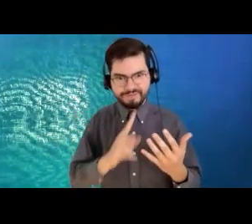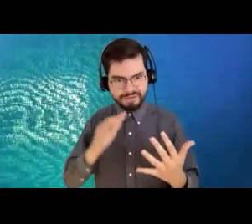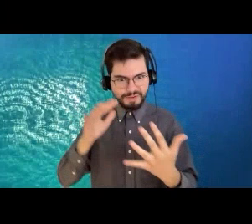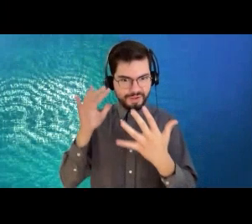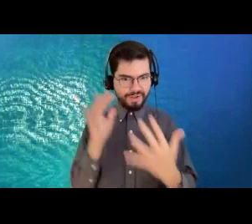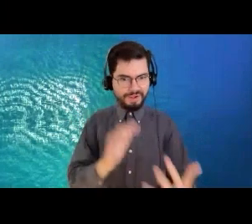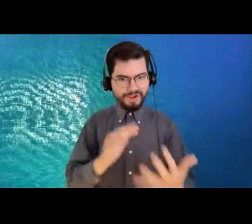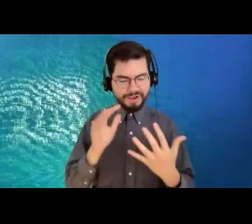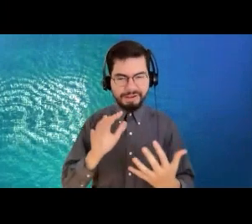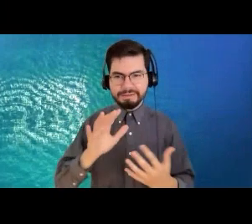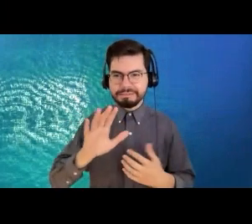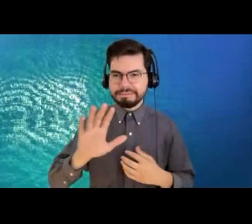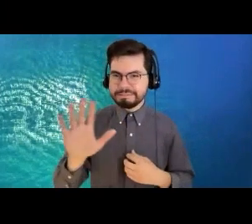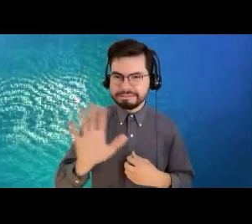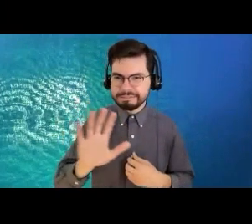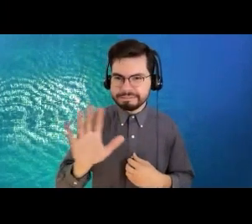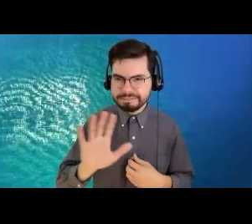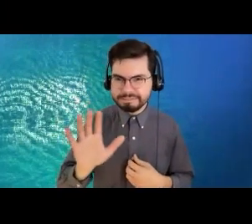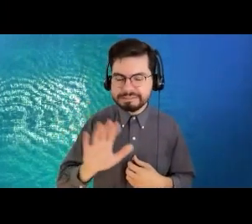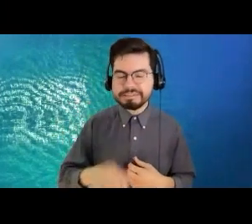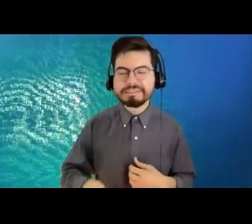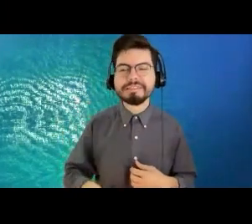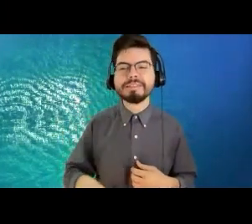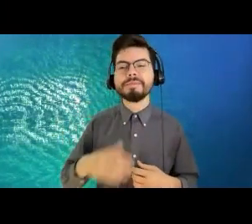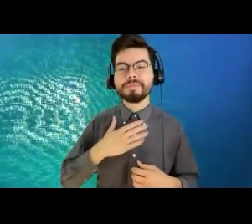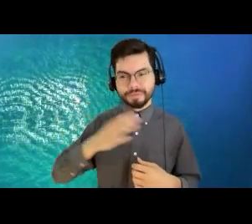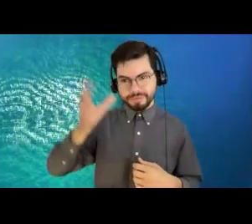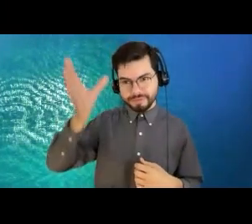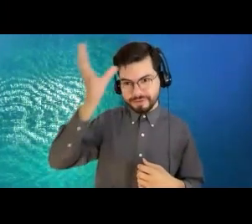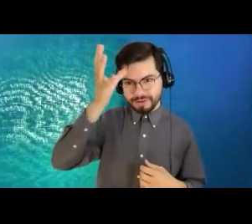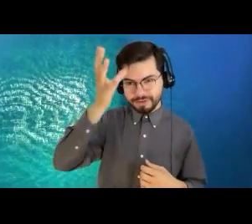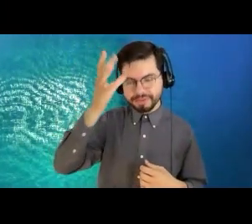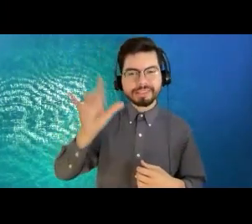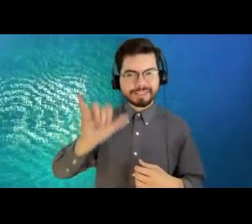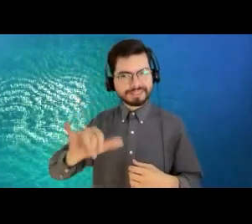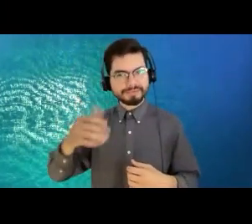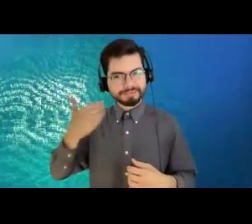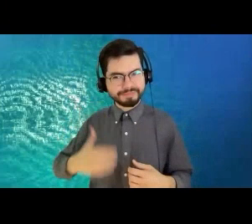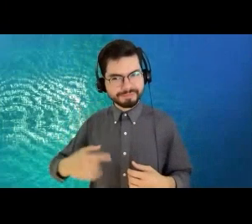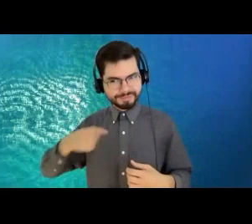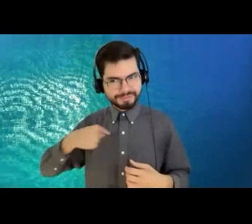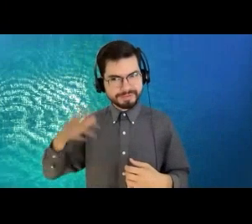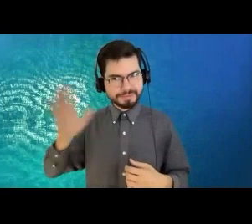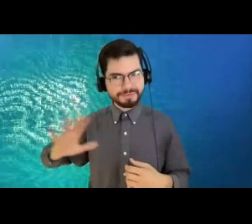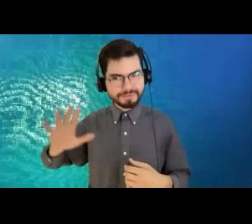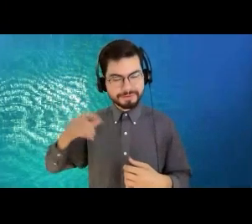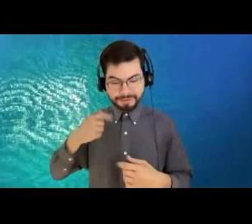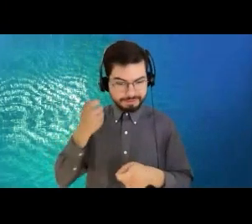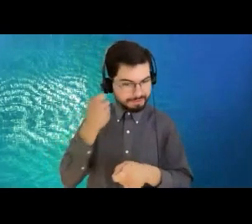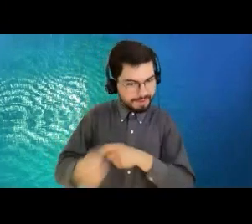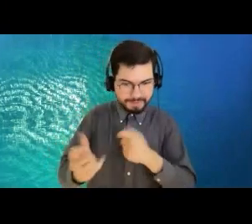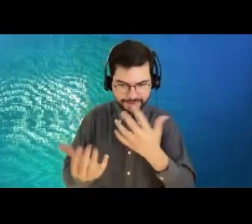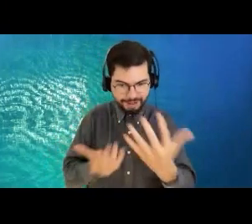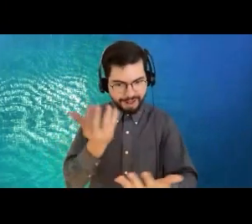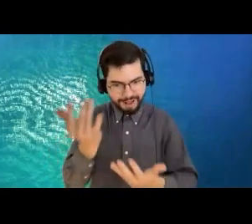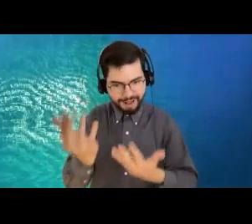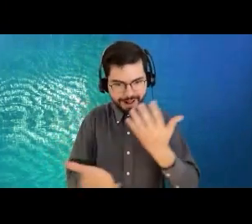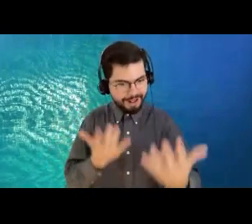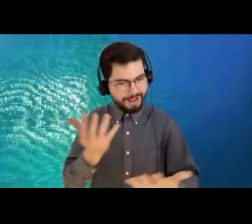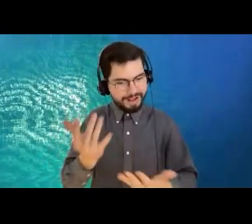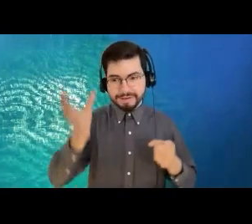Fortunately, my father arrived with some shovels and some water and saved me. But that wasn't,